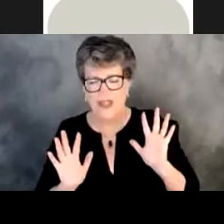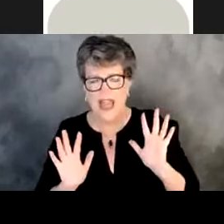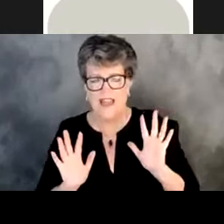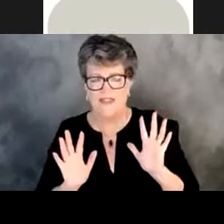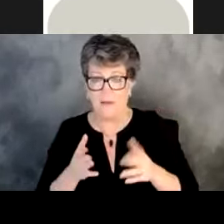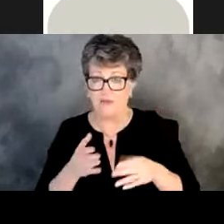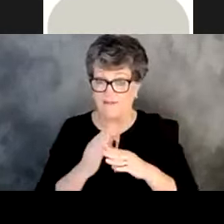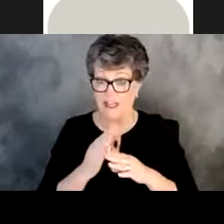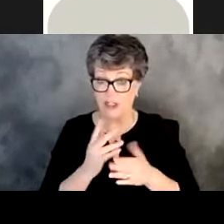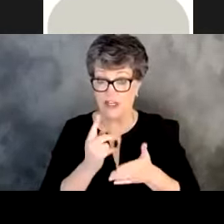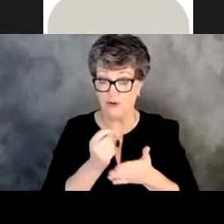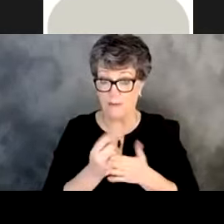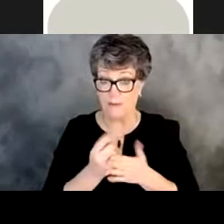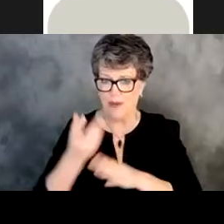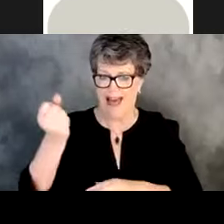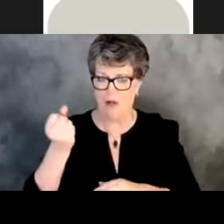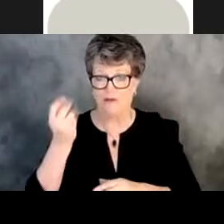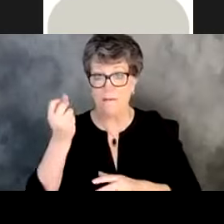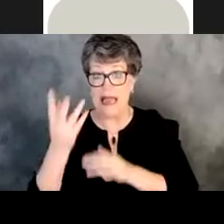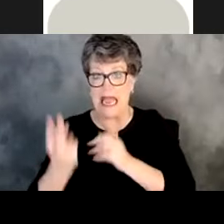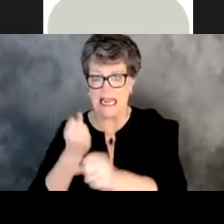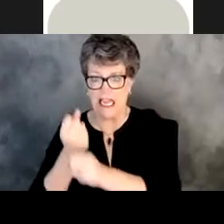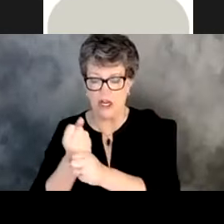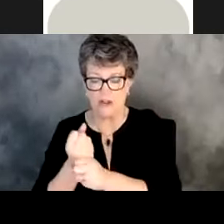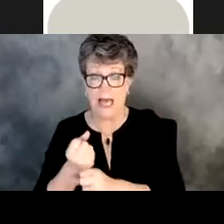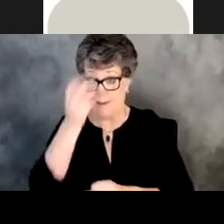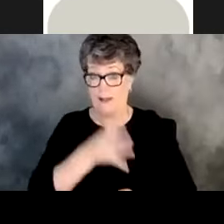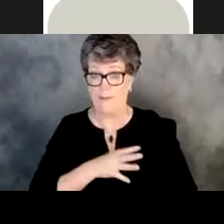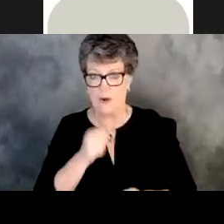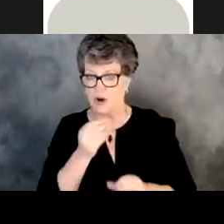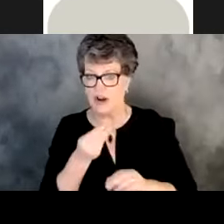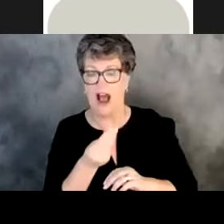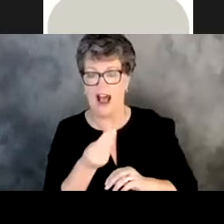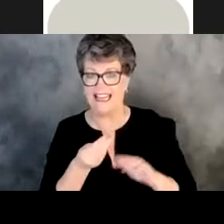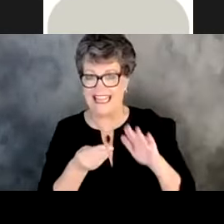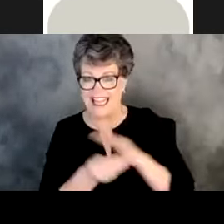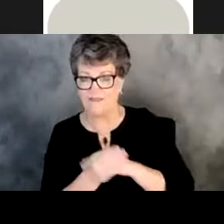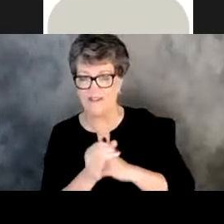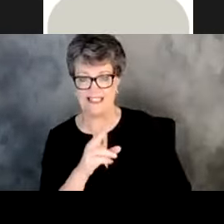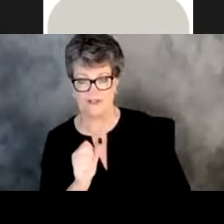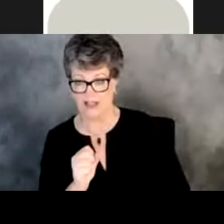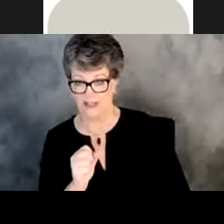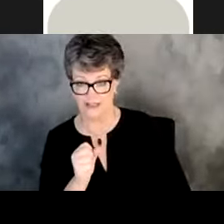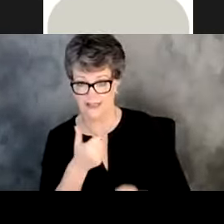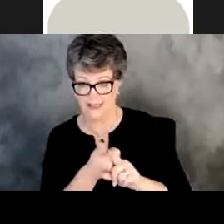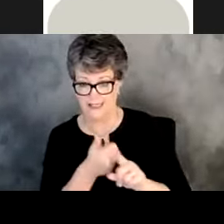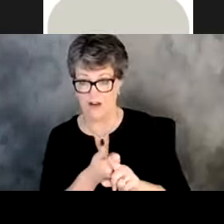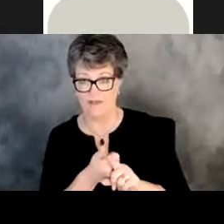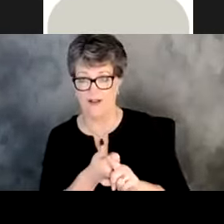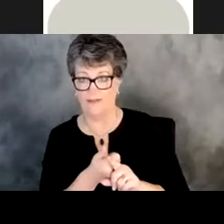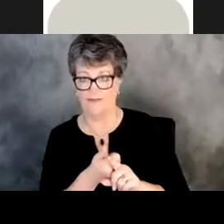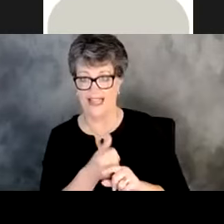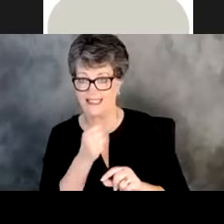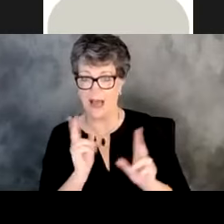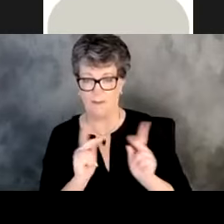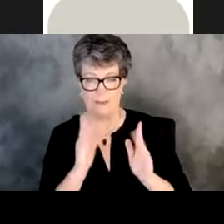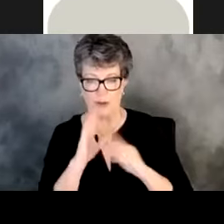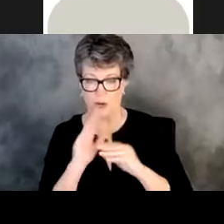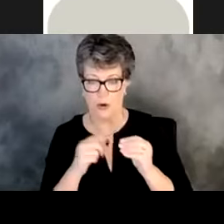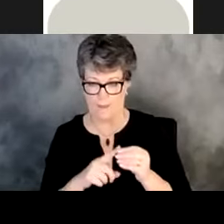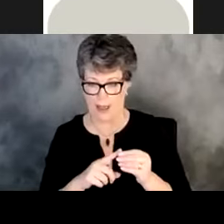treatment was withheld for decades, but the men were not given syphilis itself. That's not something that people need to worry